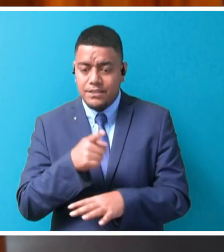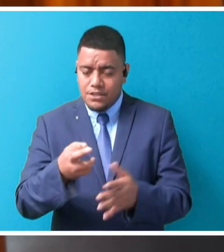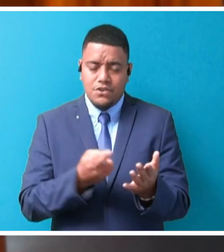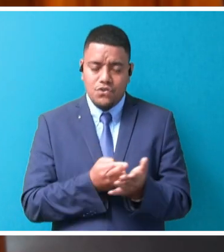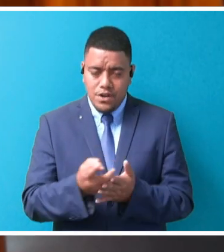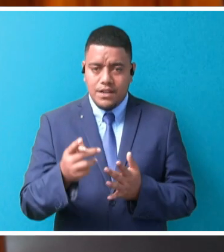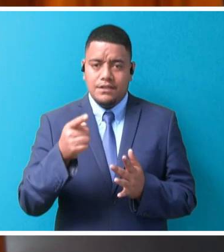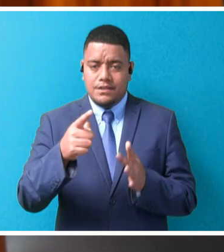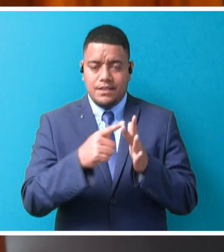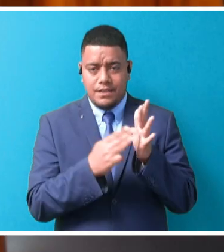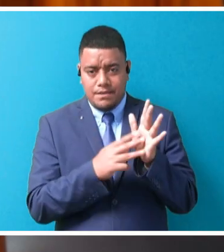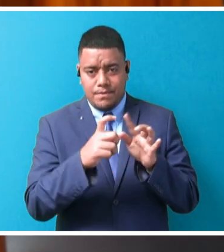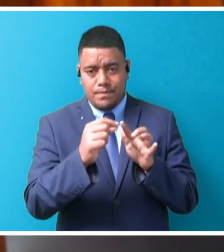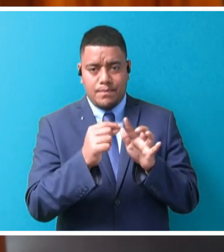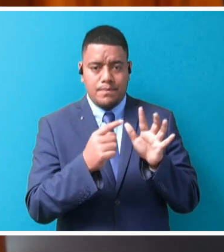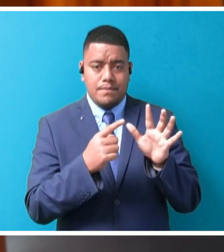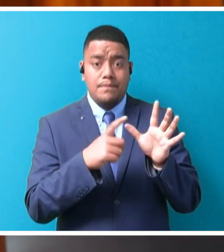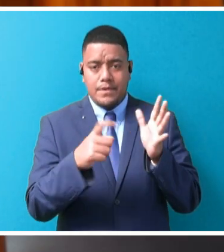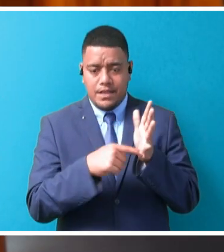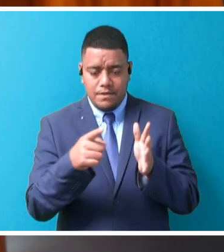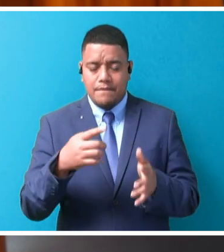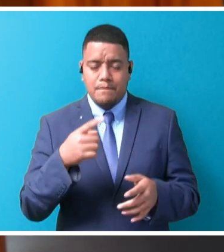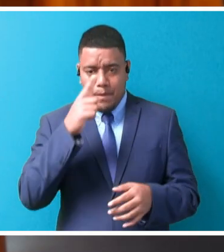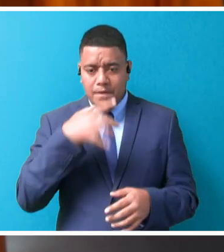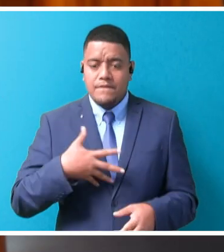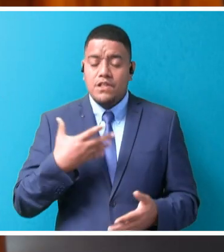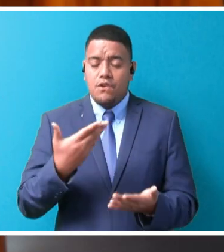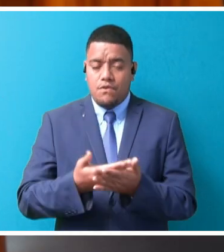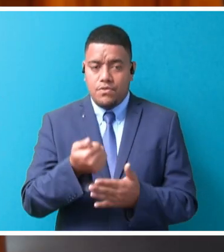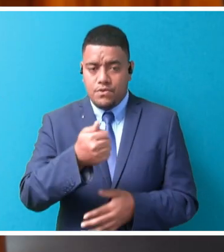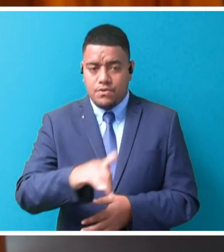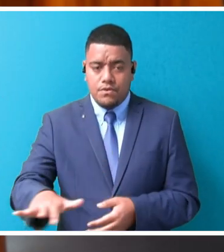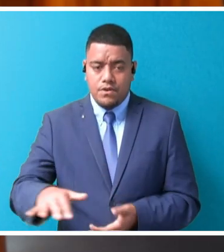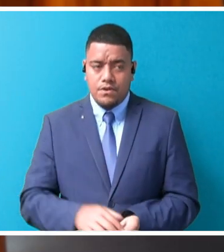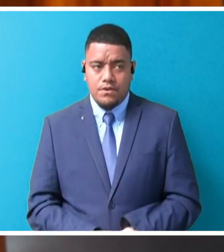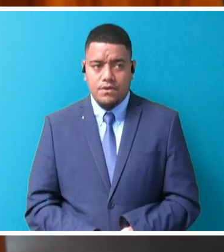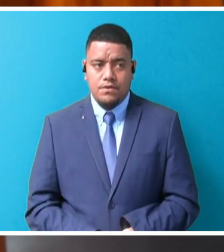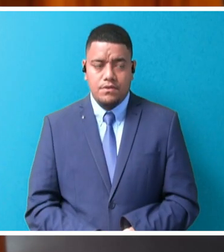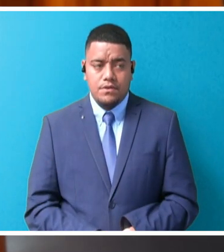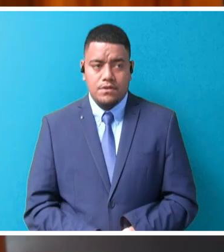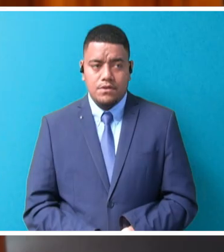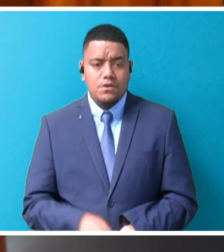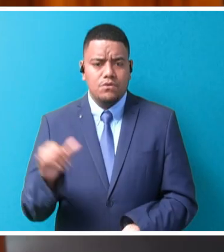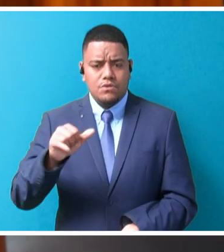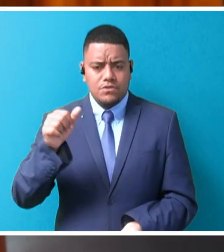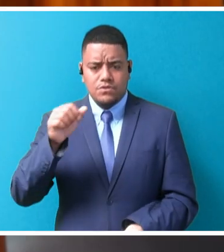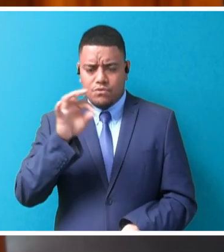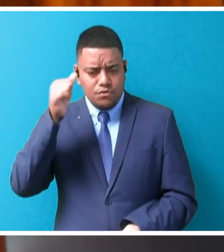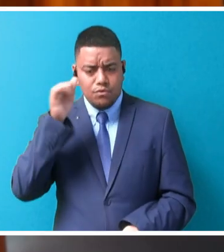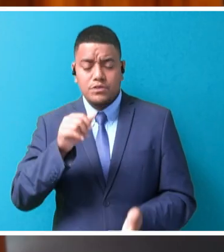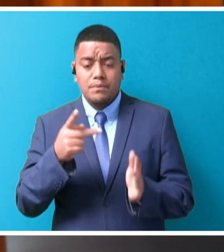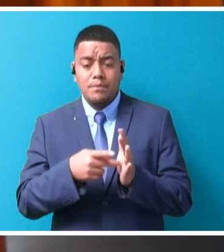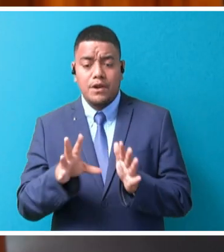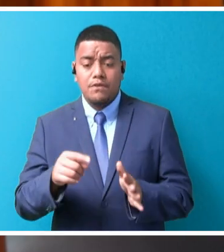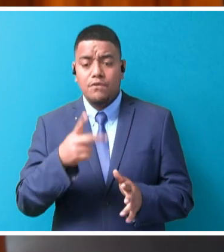impacts that people are feeling on the ground. And I don't know which part of the